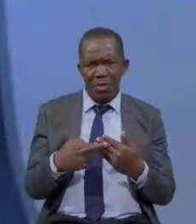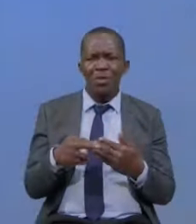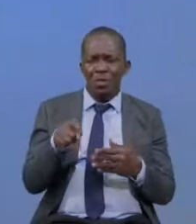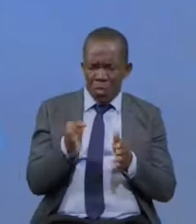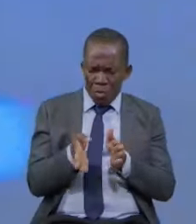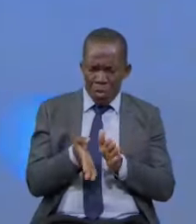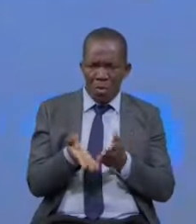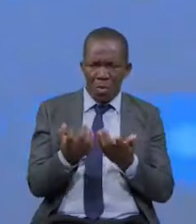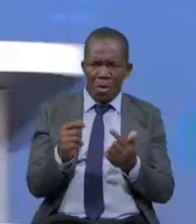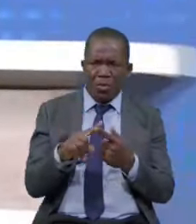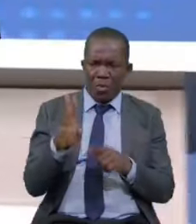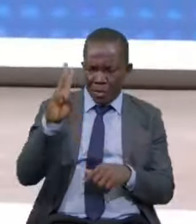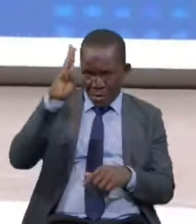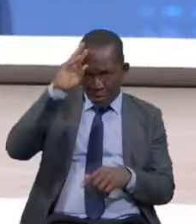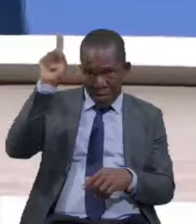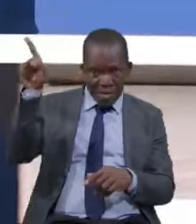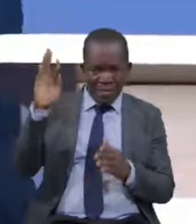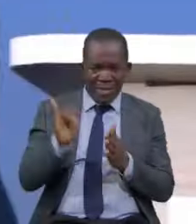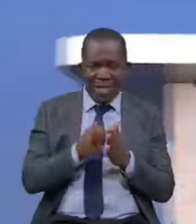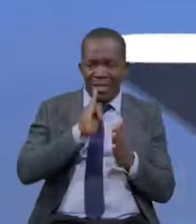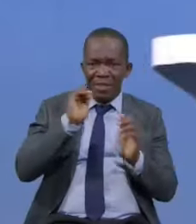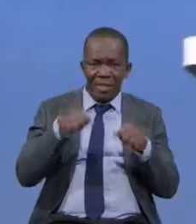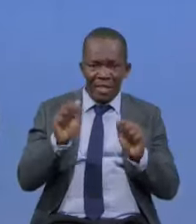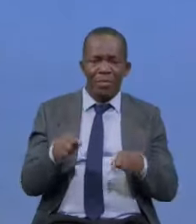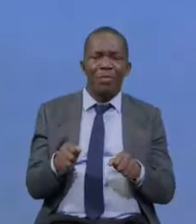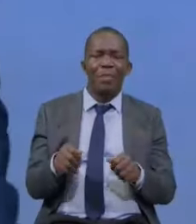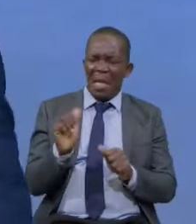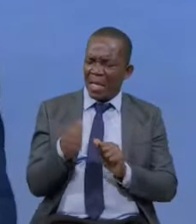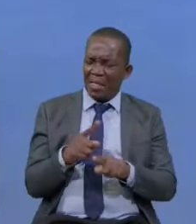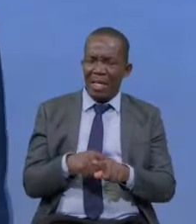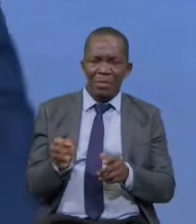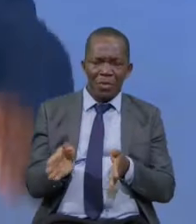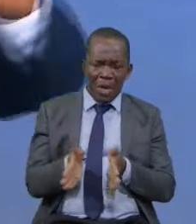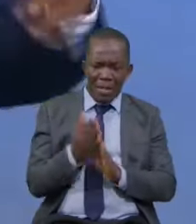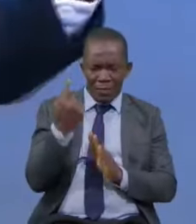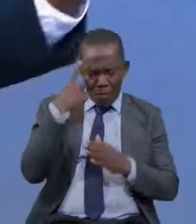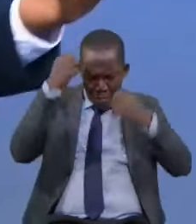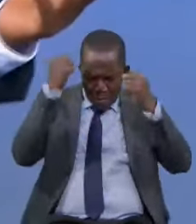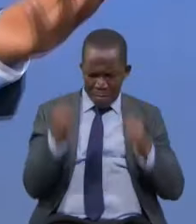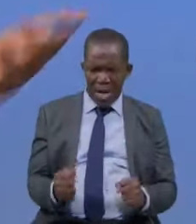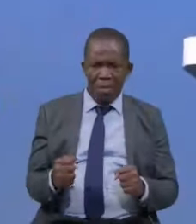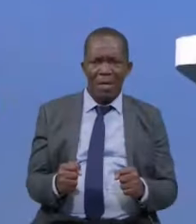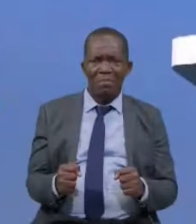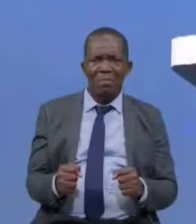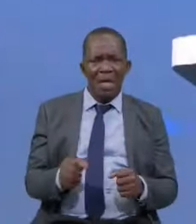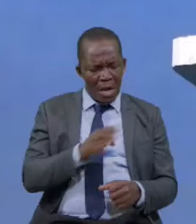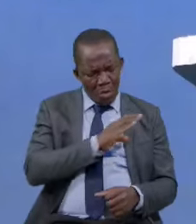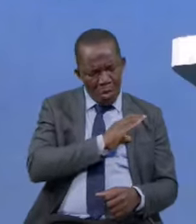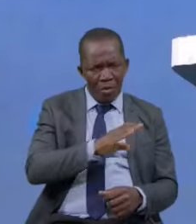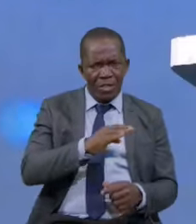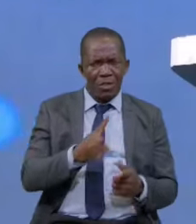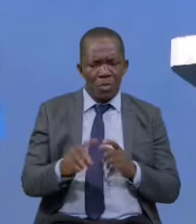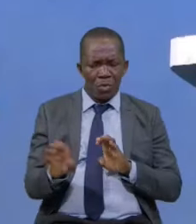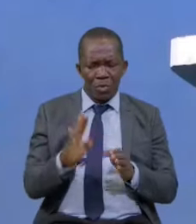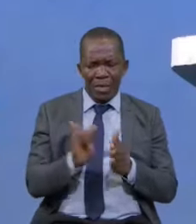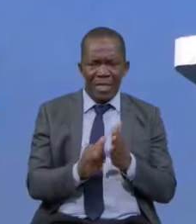asking for the power, for the courage to do that restitution, you see, I don't have any courage of myself.